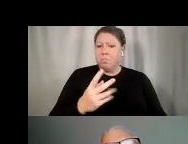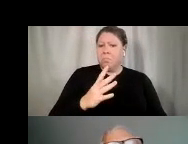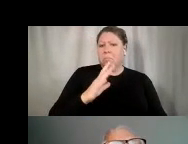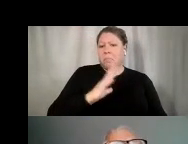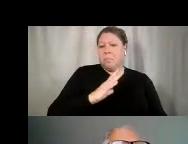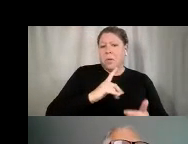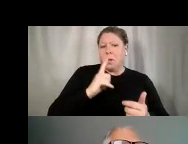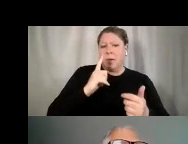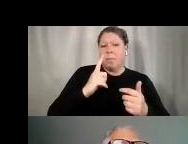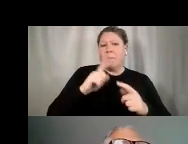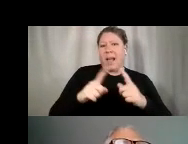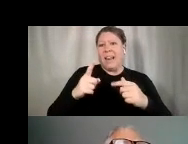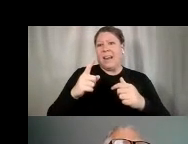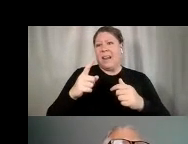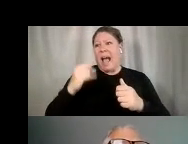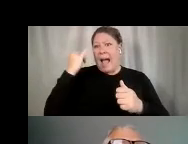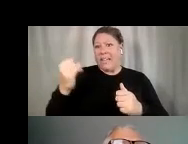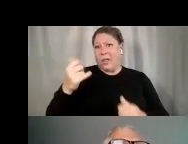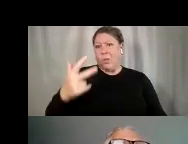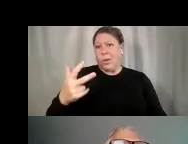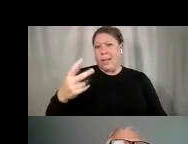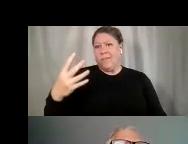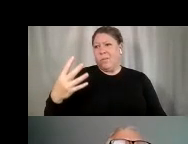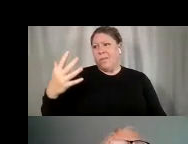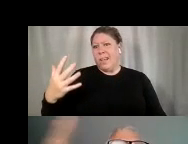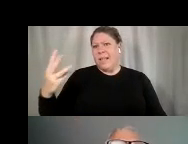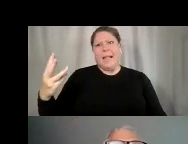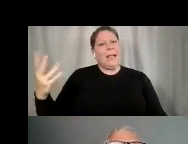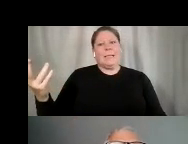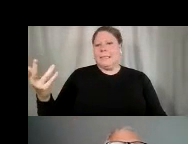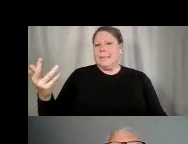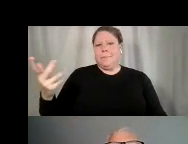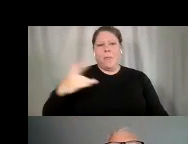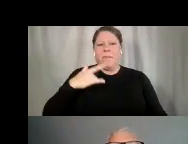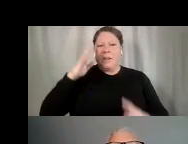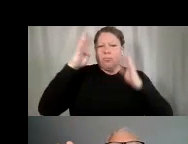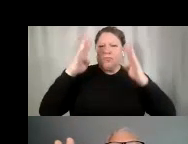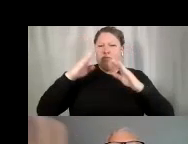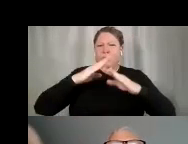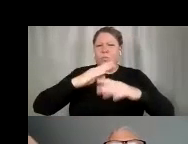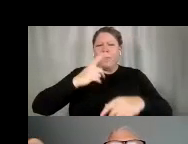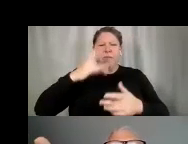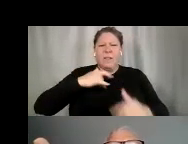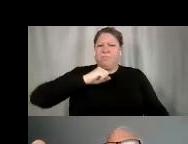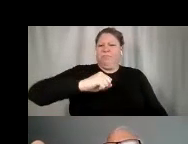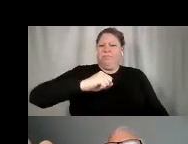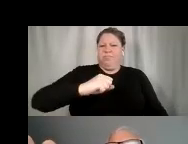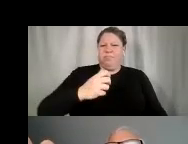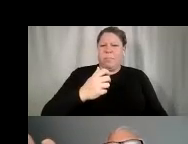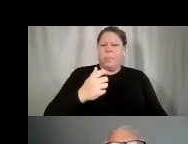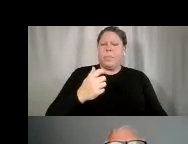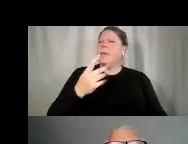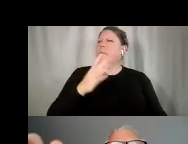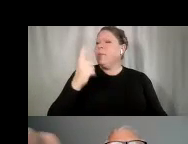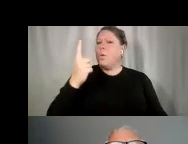few ideas is really something that people struggle with. There's this creative resistance. There's a workshop over at